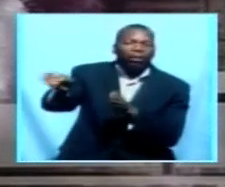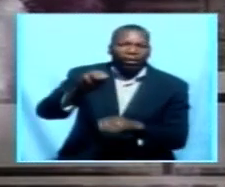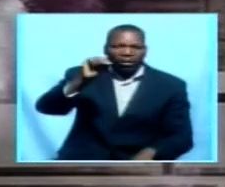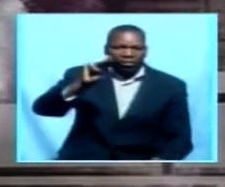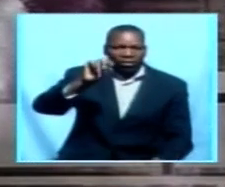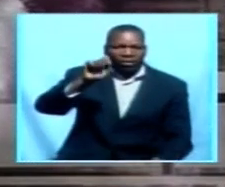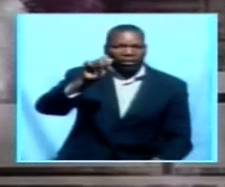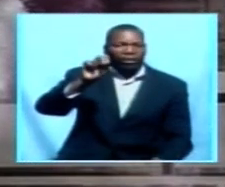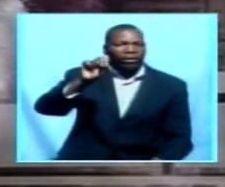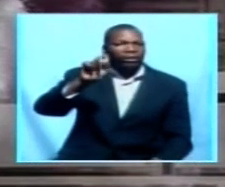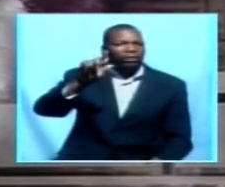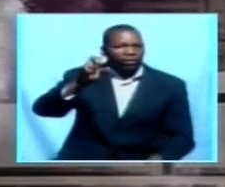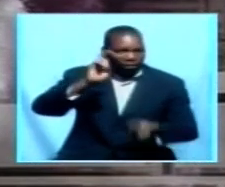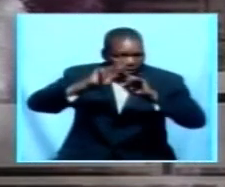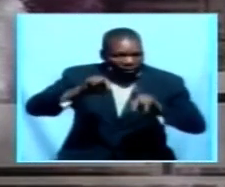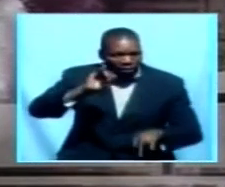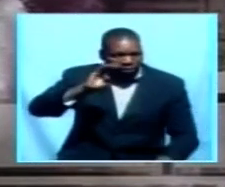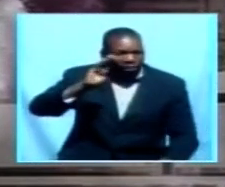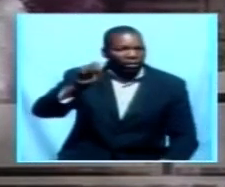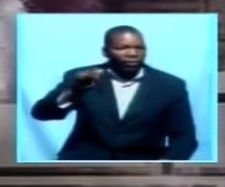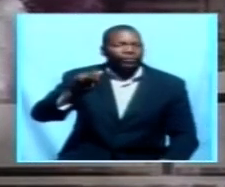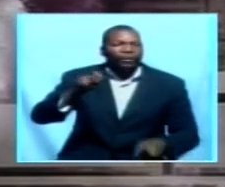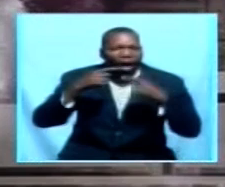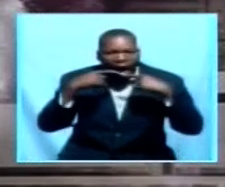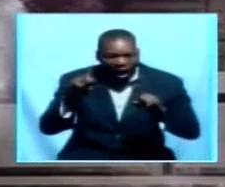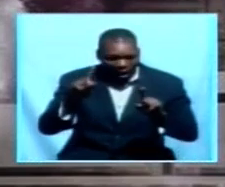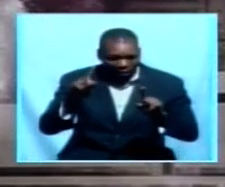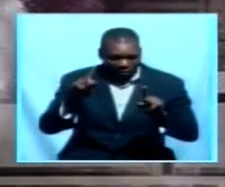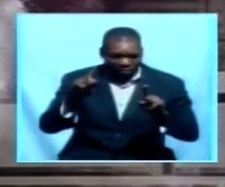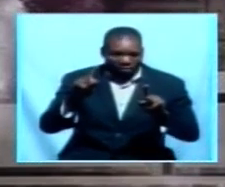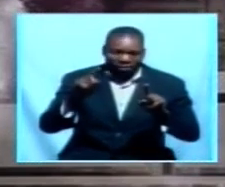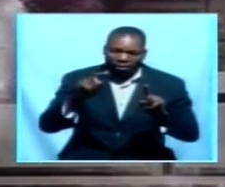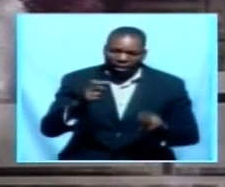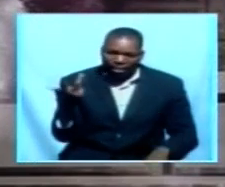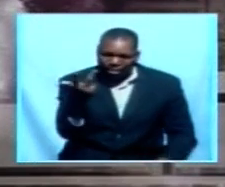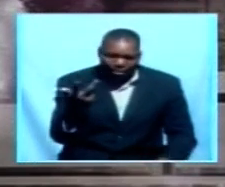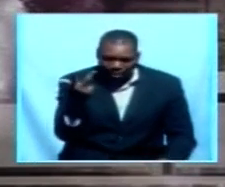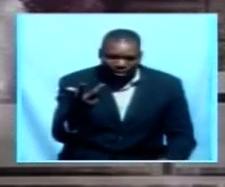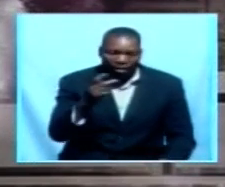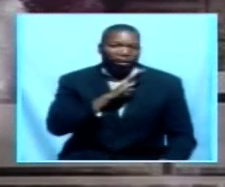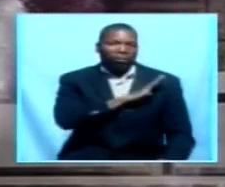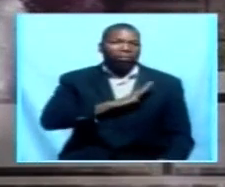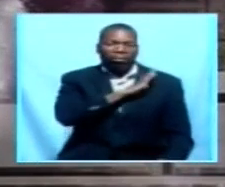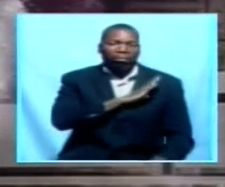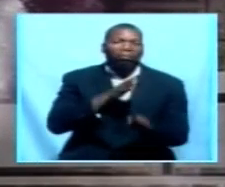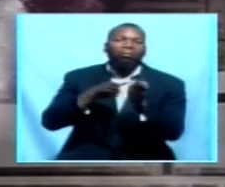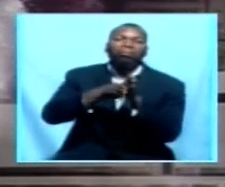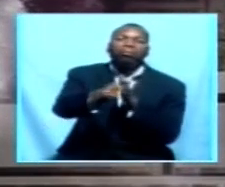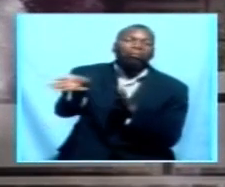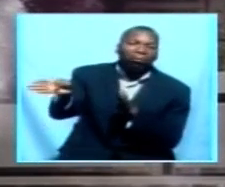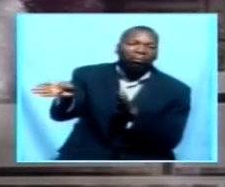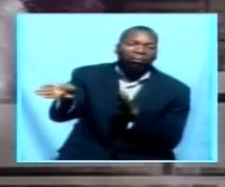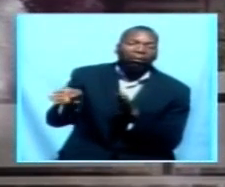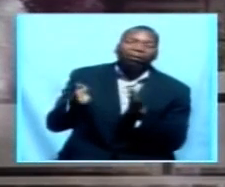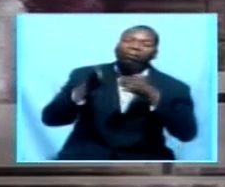Motale announced this at a media briefing, saying the three broadcasting stations have conducted themselves in a manner which poses